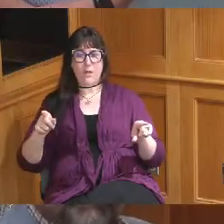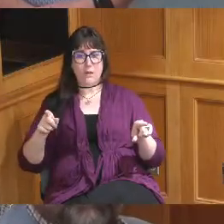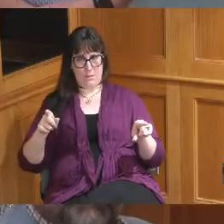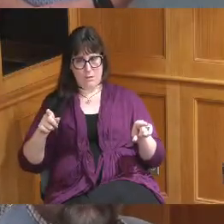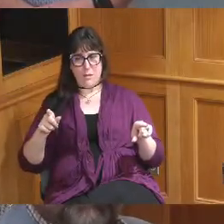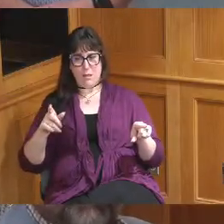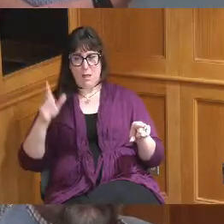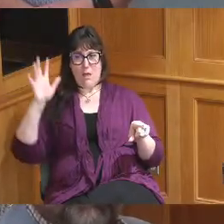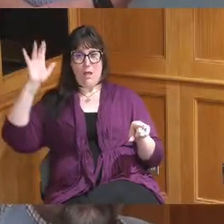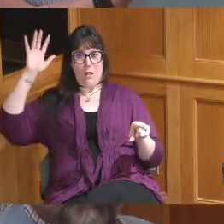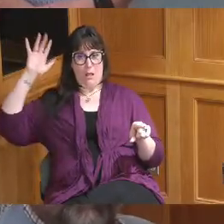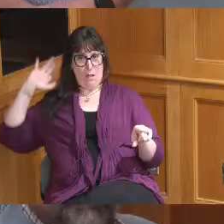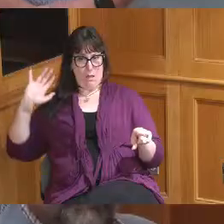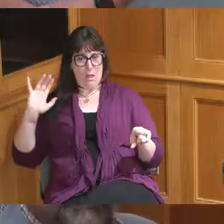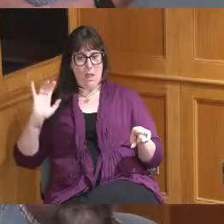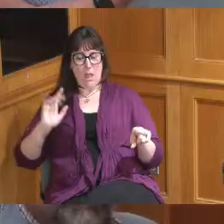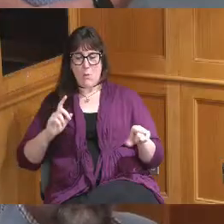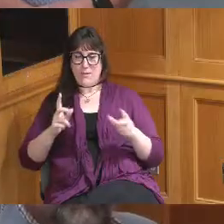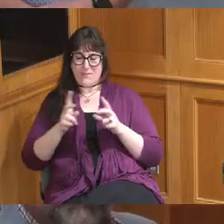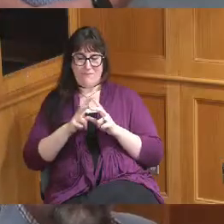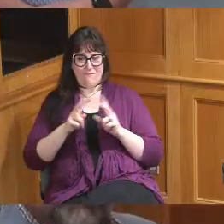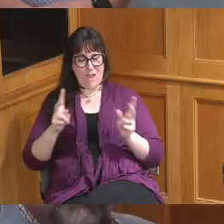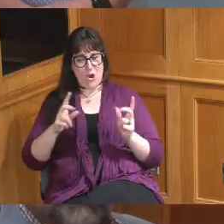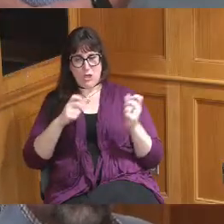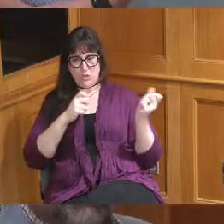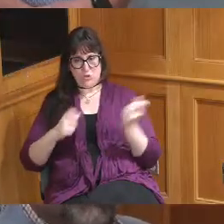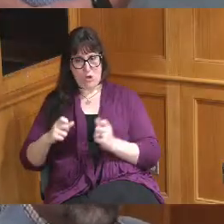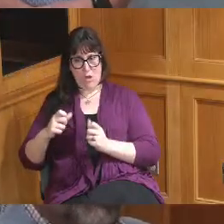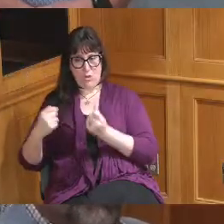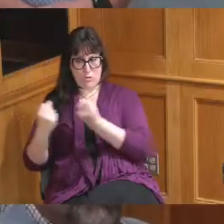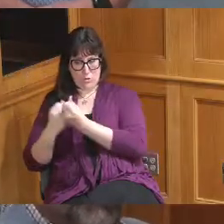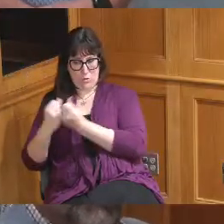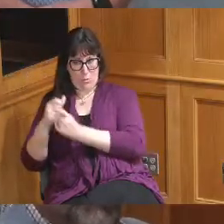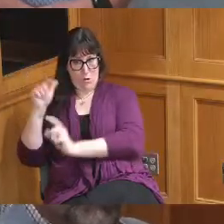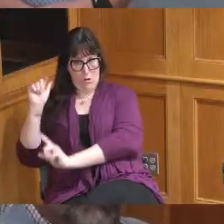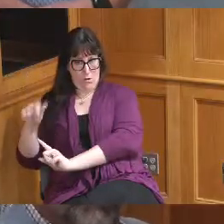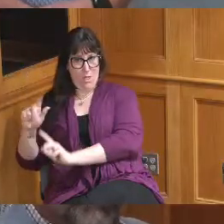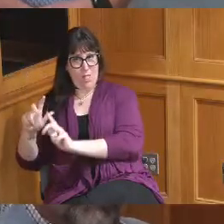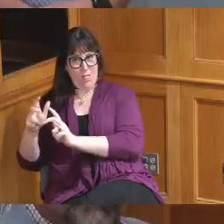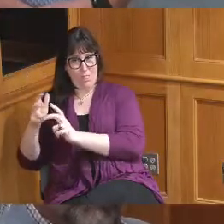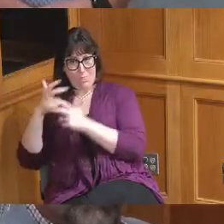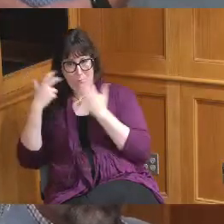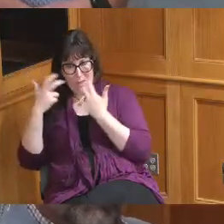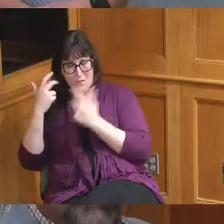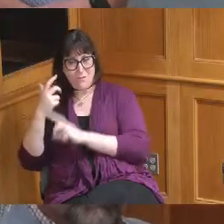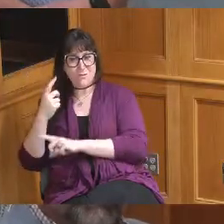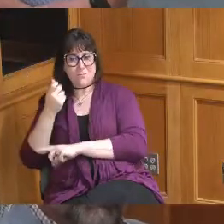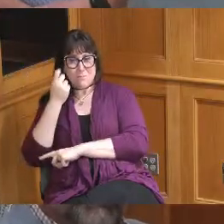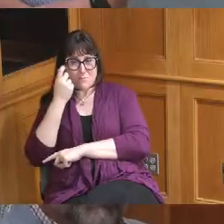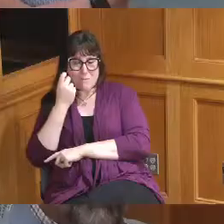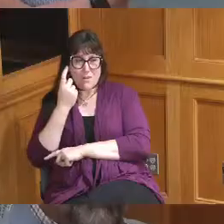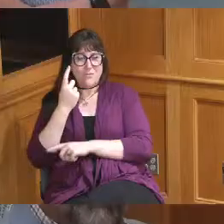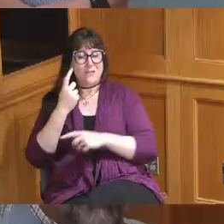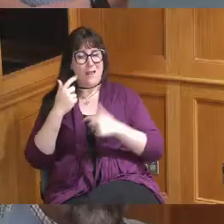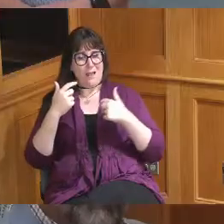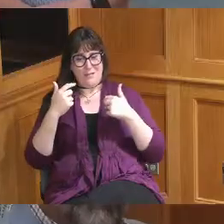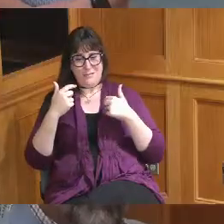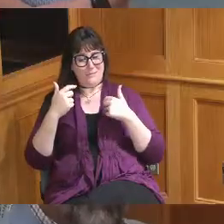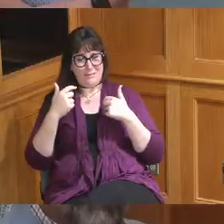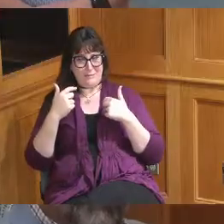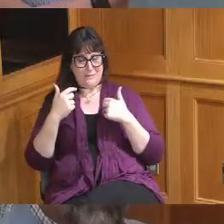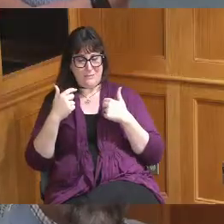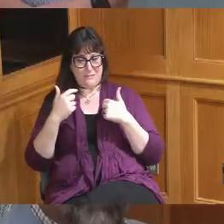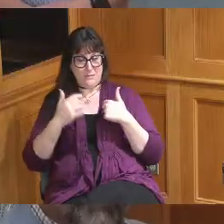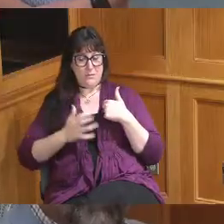looked at as being a very one-sided transaction. And look, long before I ever came here and met you all, those of us in